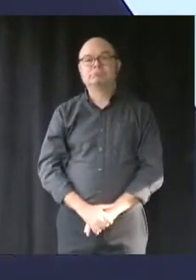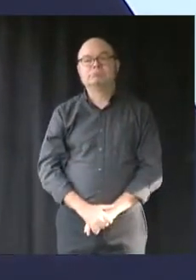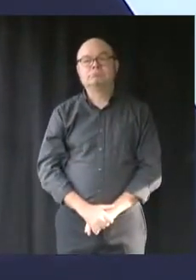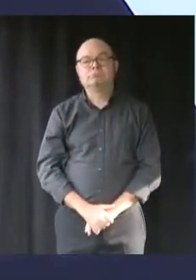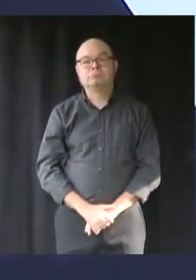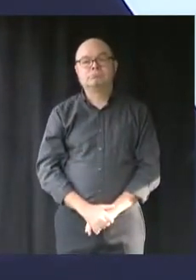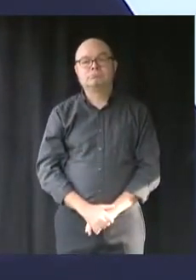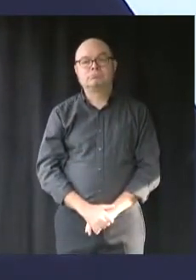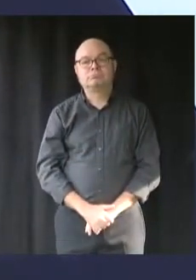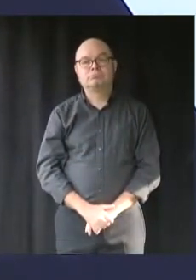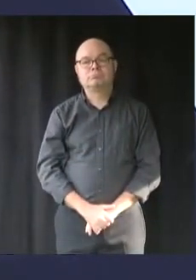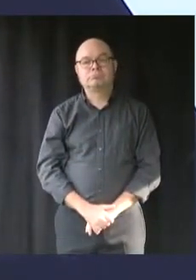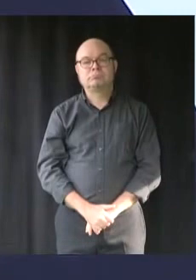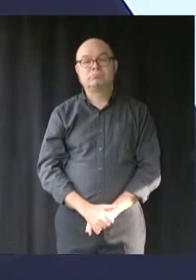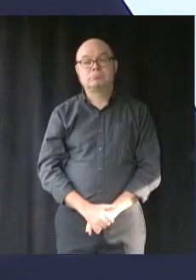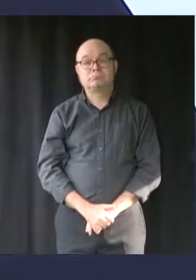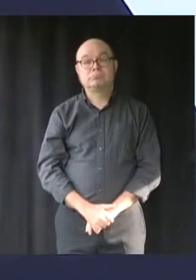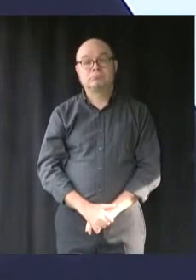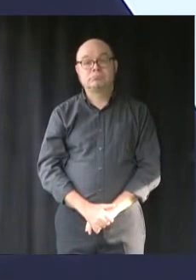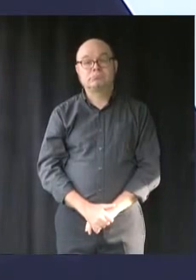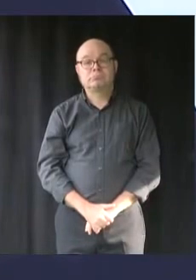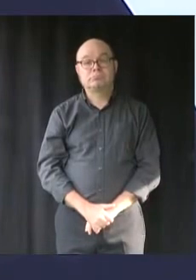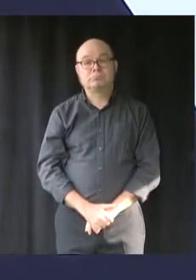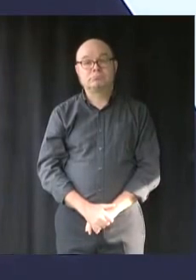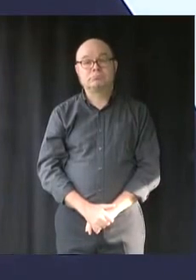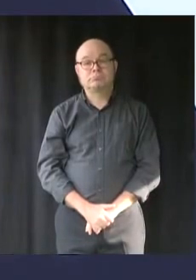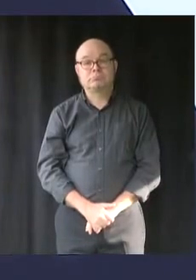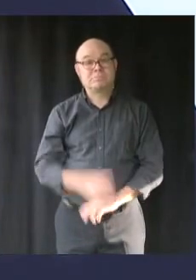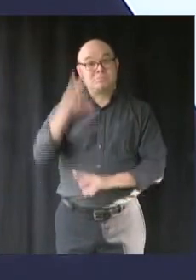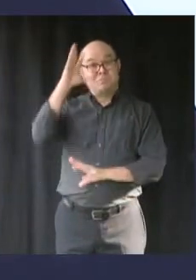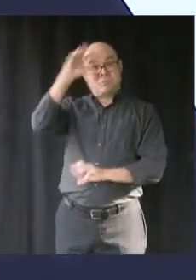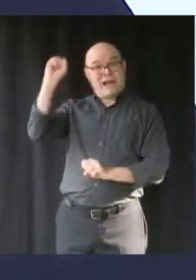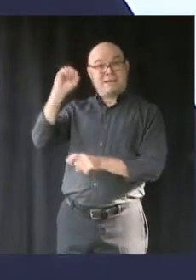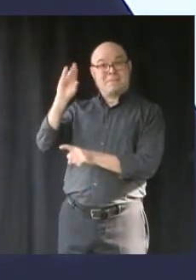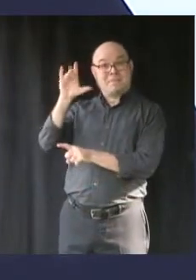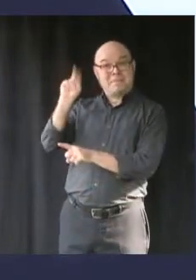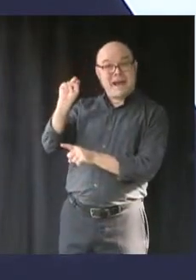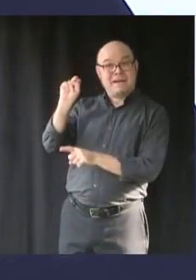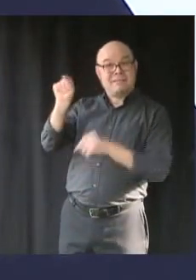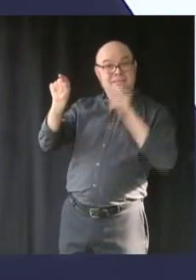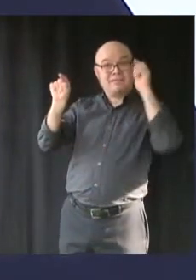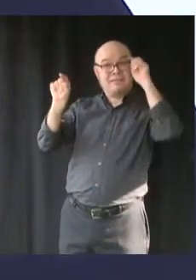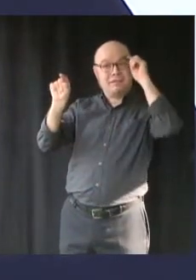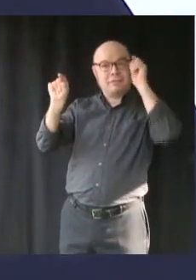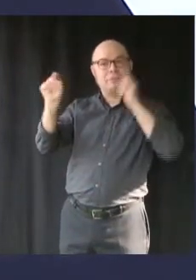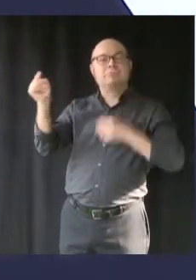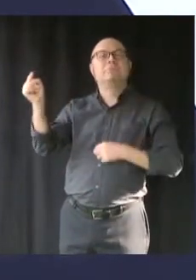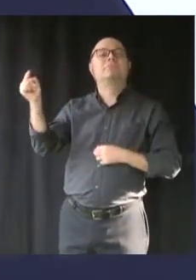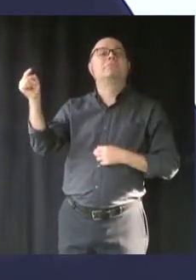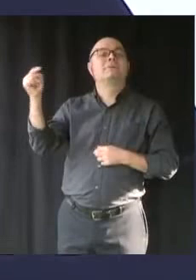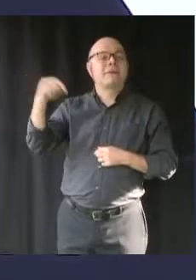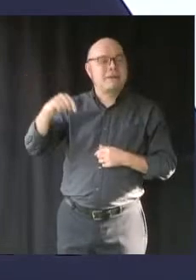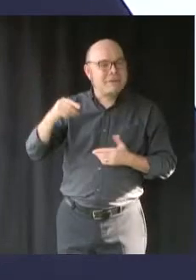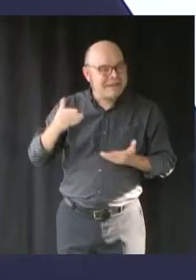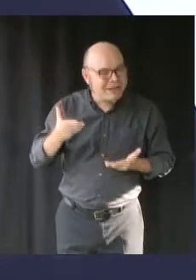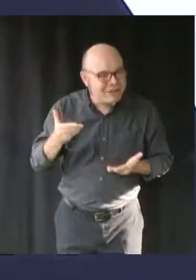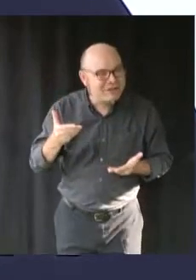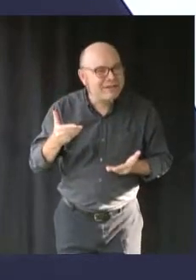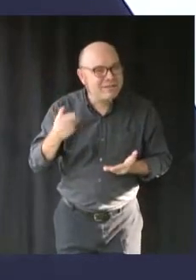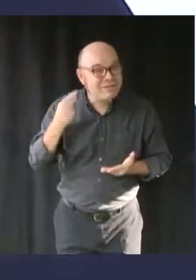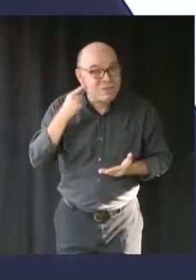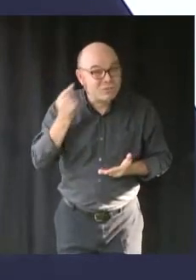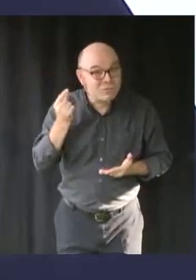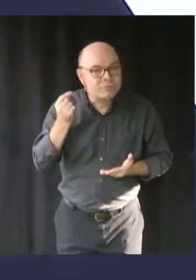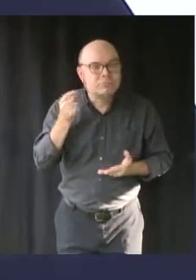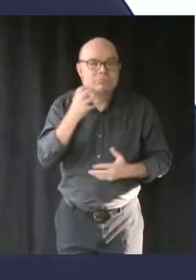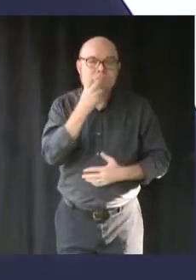also sends a message by being here today. He honors the values and the remarkable history and the work of the Dodd